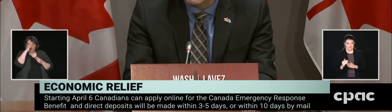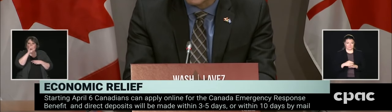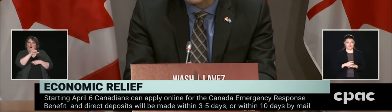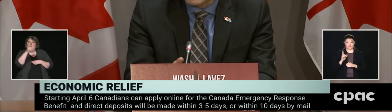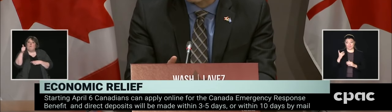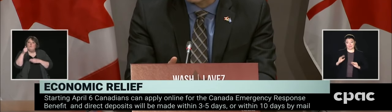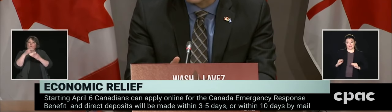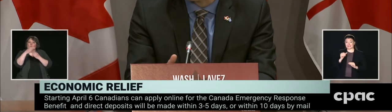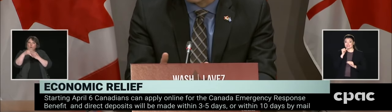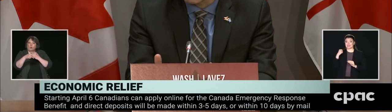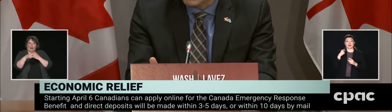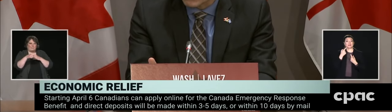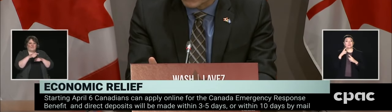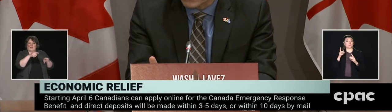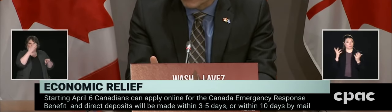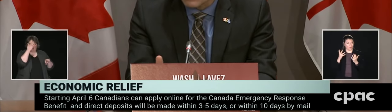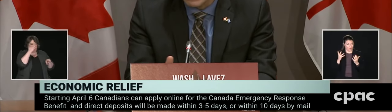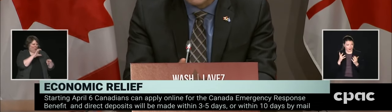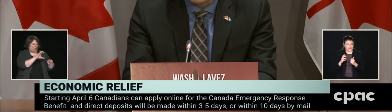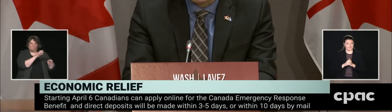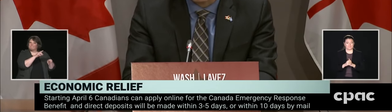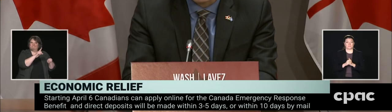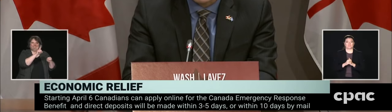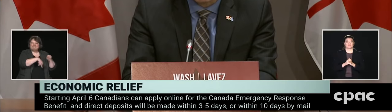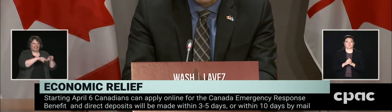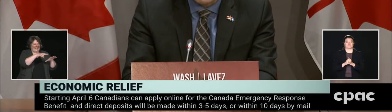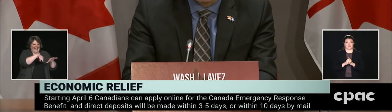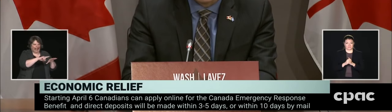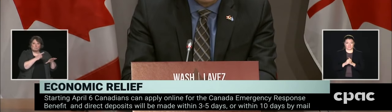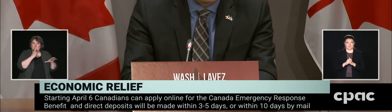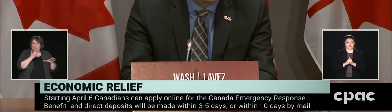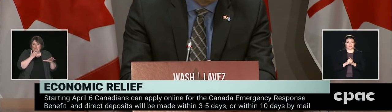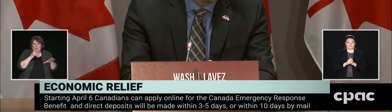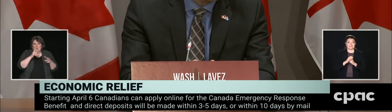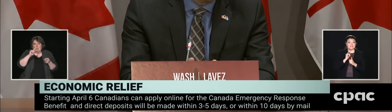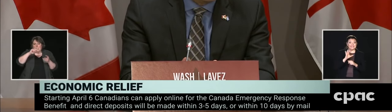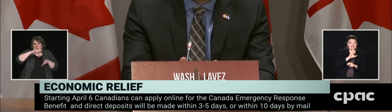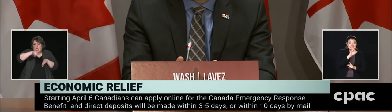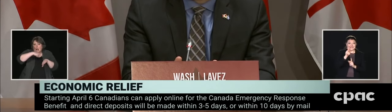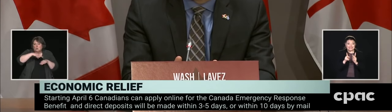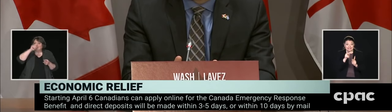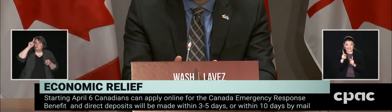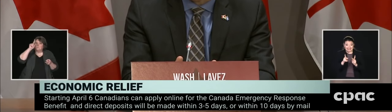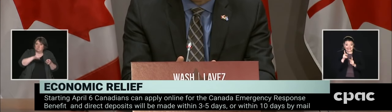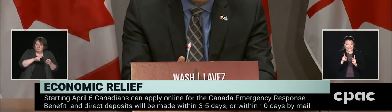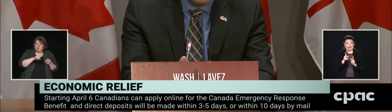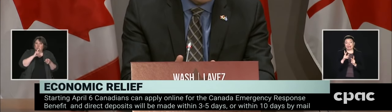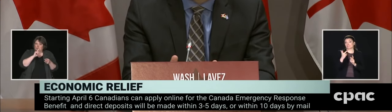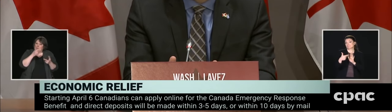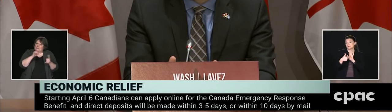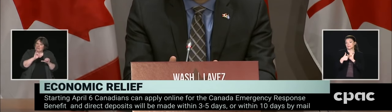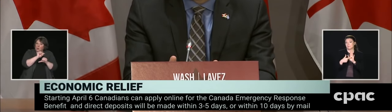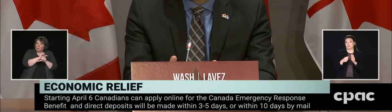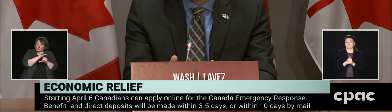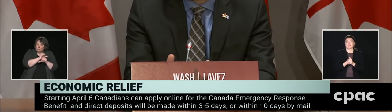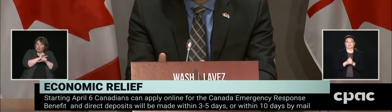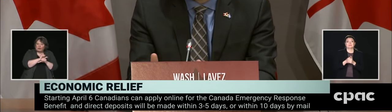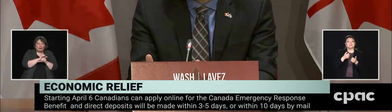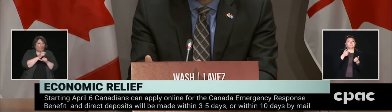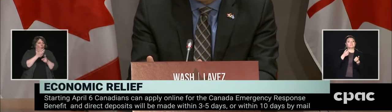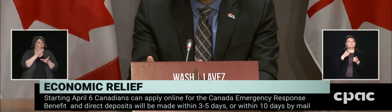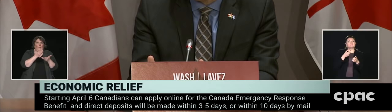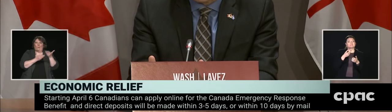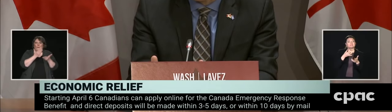that may not have lost all of their income, that in fact may have maybe working in conditions where they don't have the income that